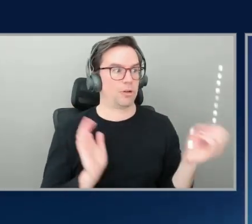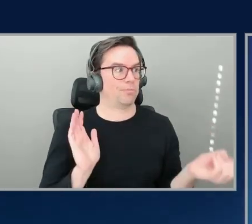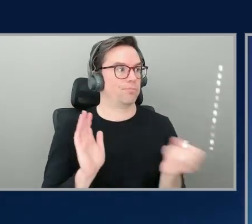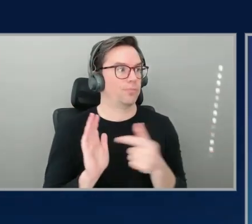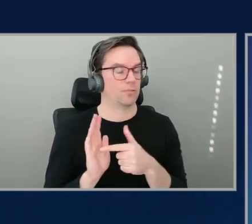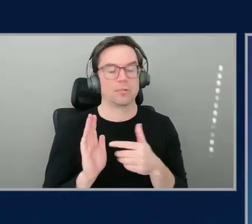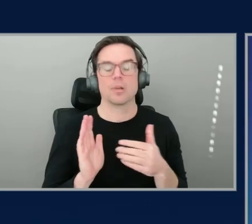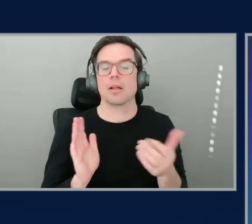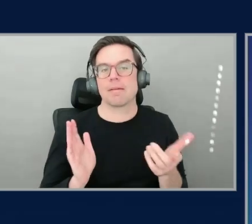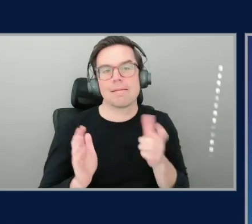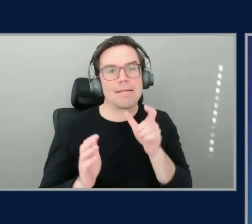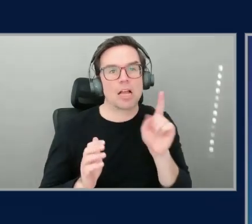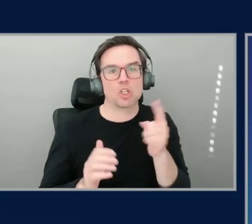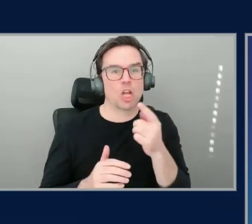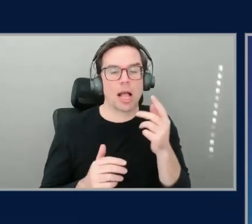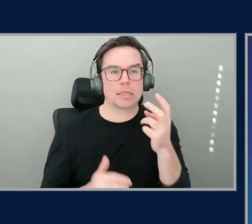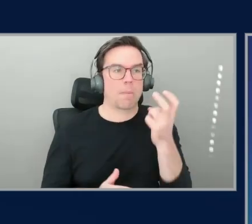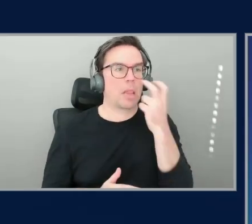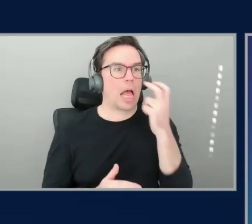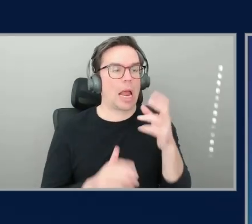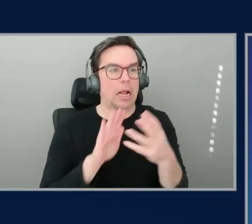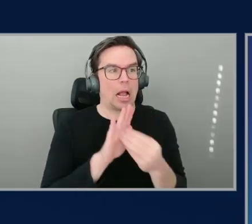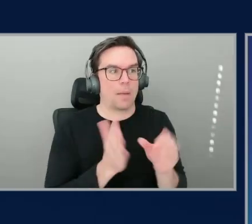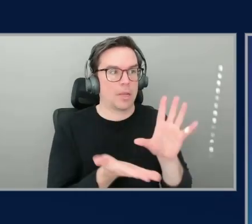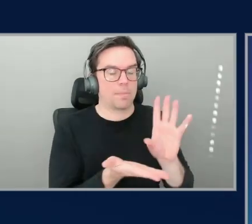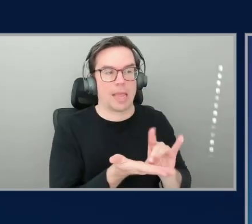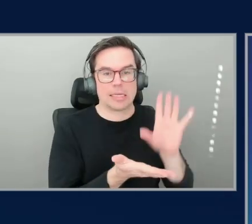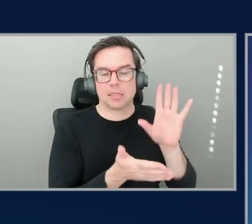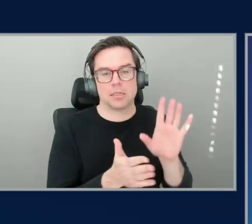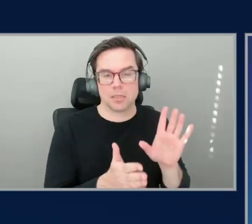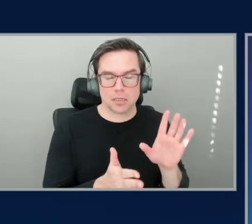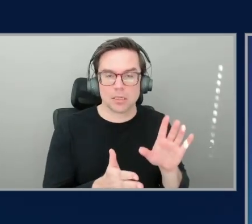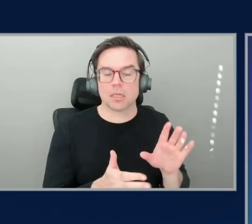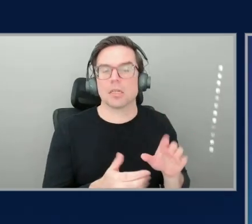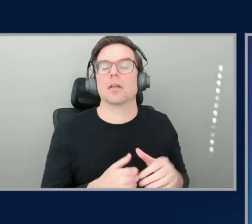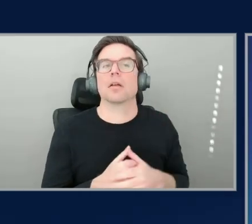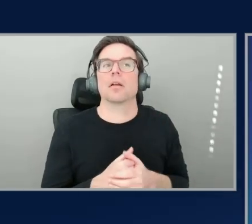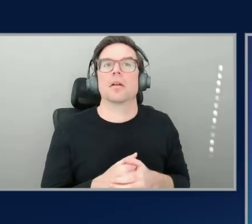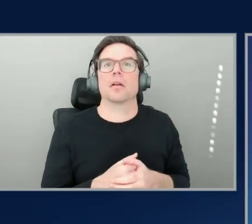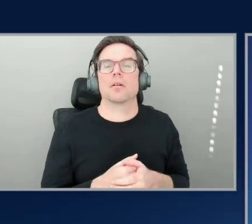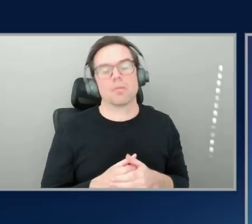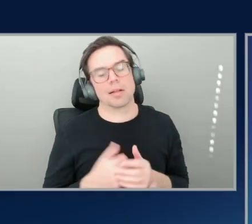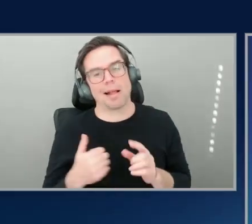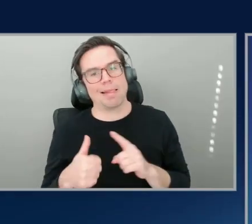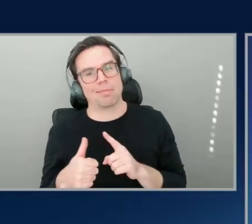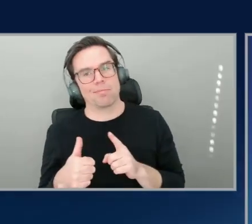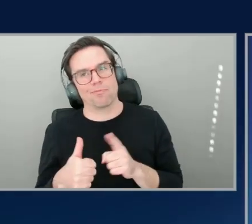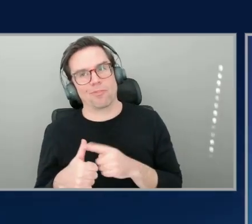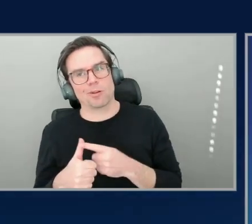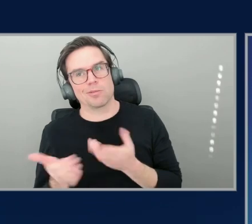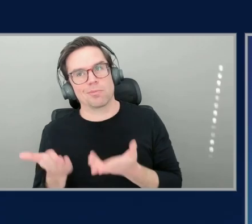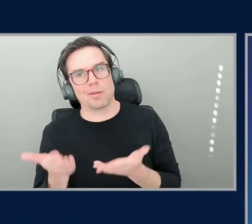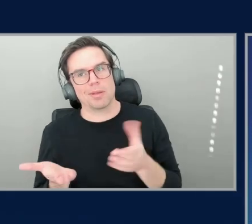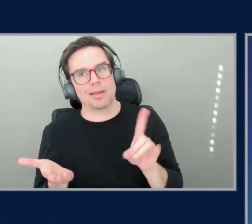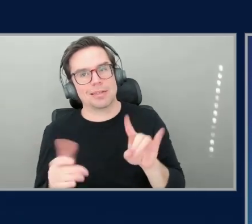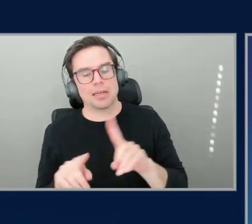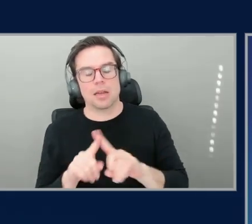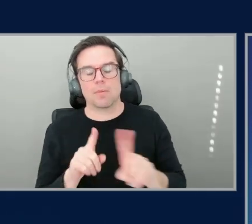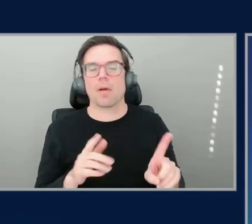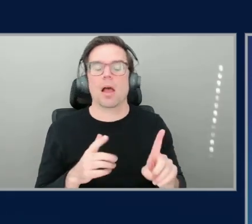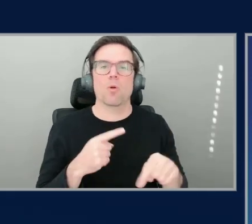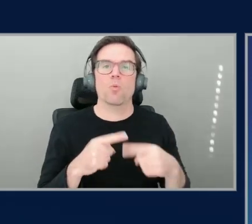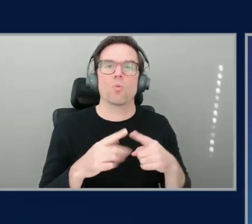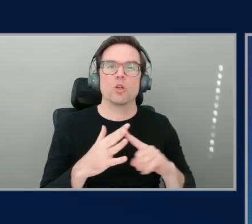because I had no clue. And then you kind of figure out, oh, okay, this is the kind of thing. But then I think the big thing for me is when you start explaining what you want in terms of the end result,